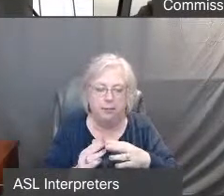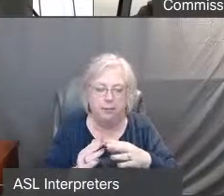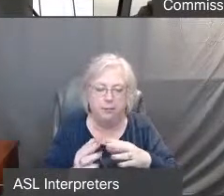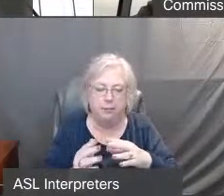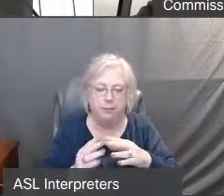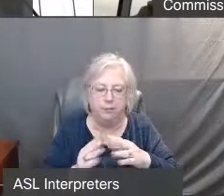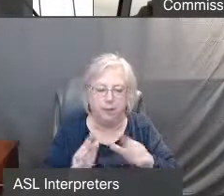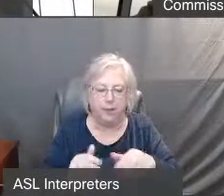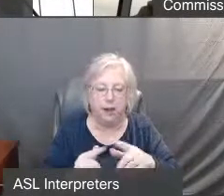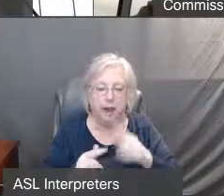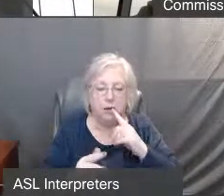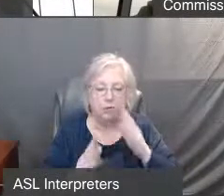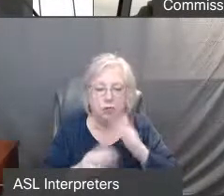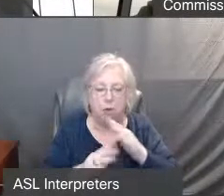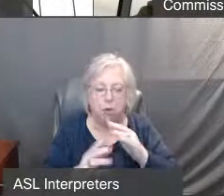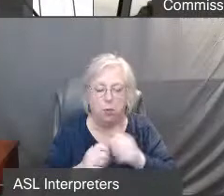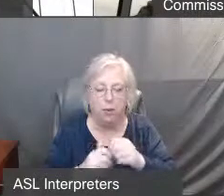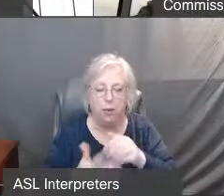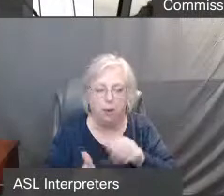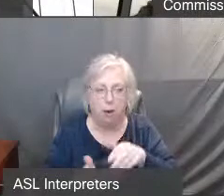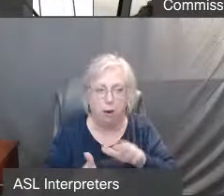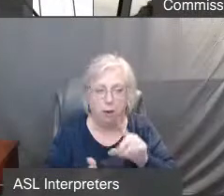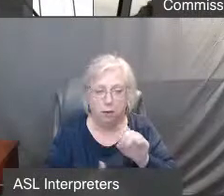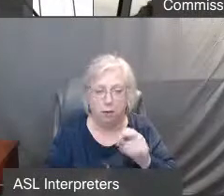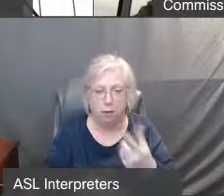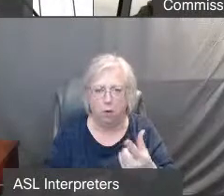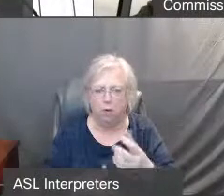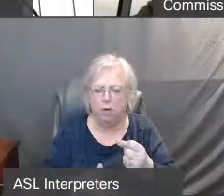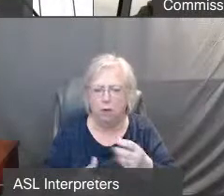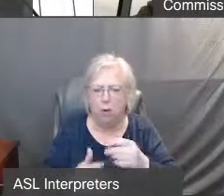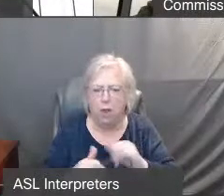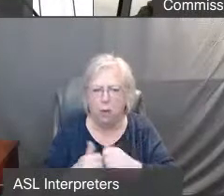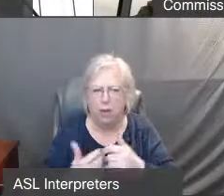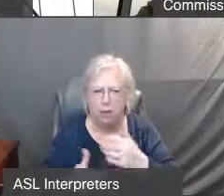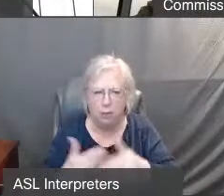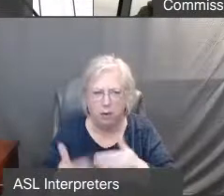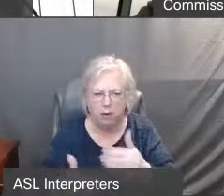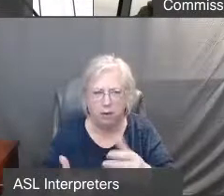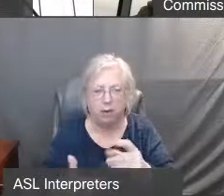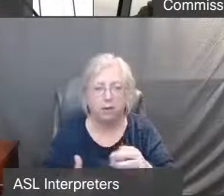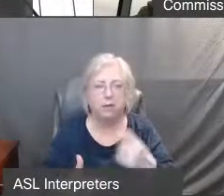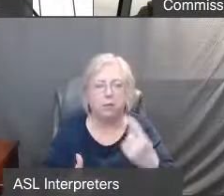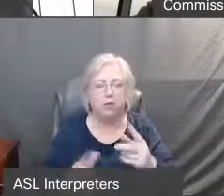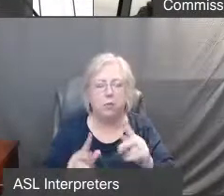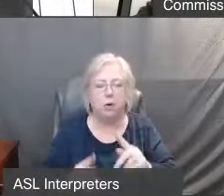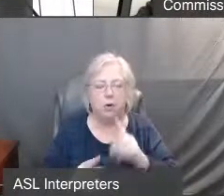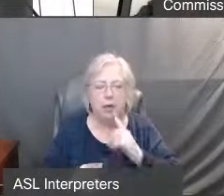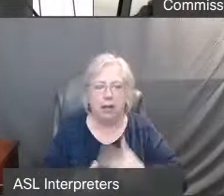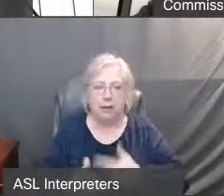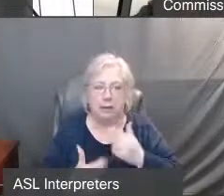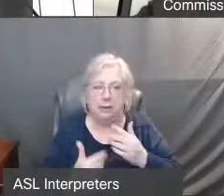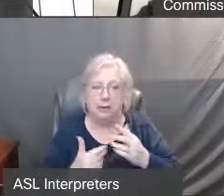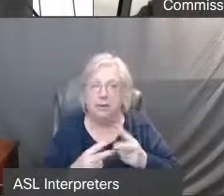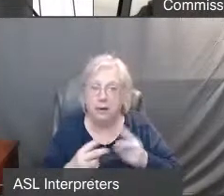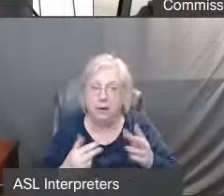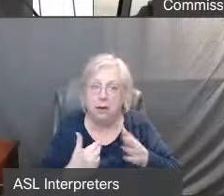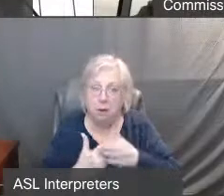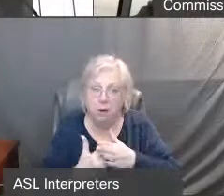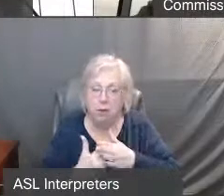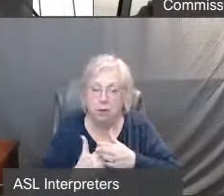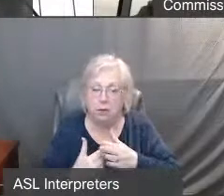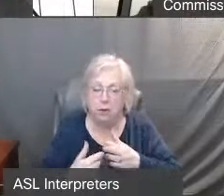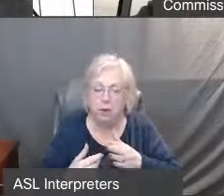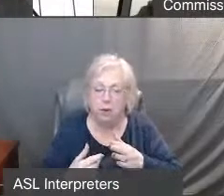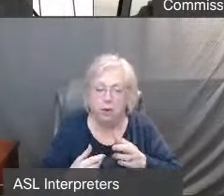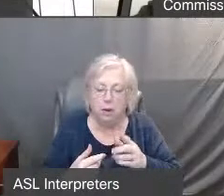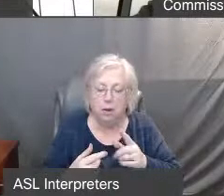process there? And how is that mitigated or fixed? If one of the residents who lives very close to